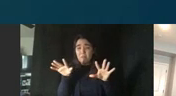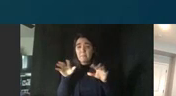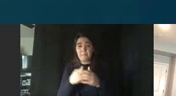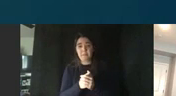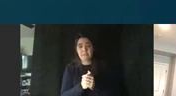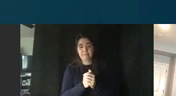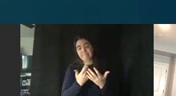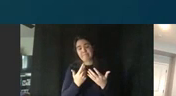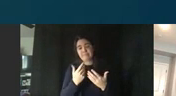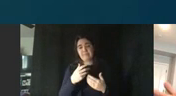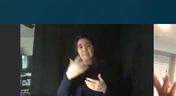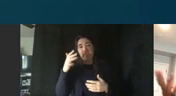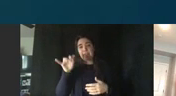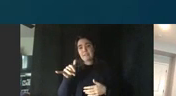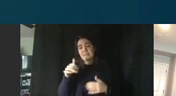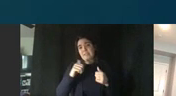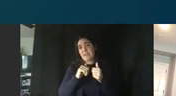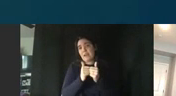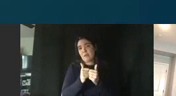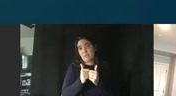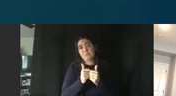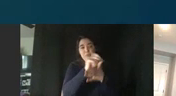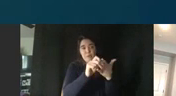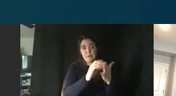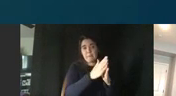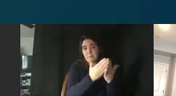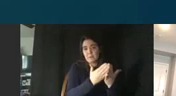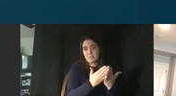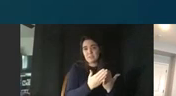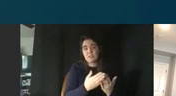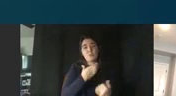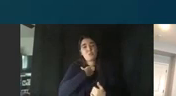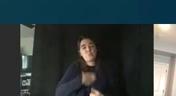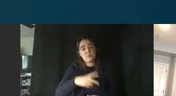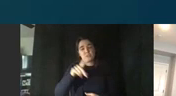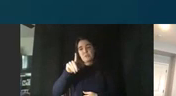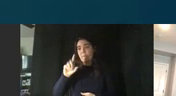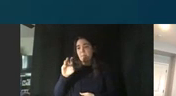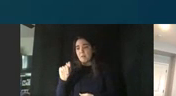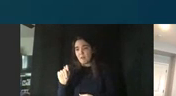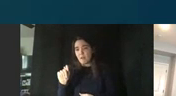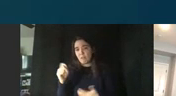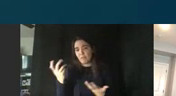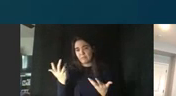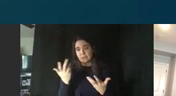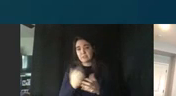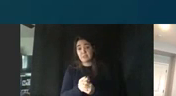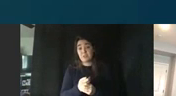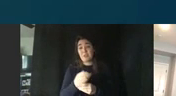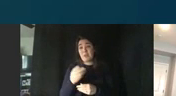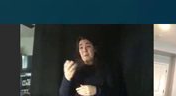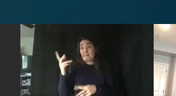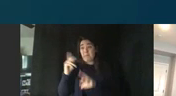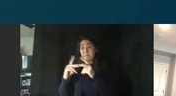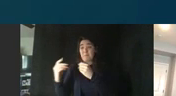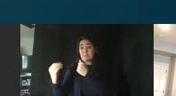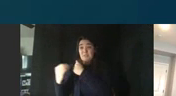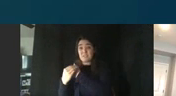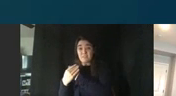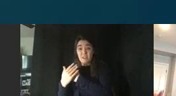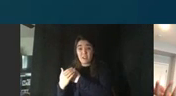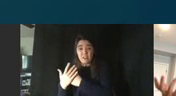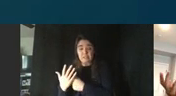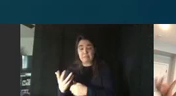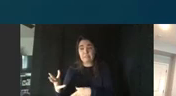I wish I could plot, but that's just the way it is. Take people's advice, ignore people's advice. People have their own